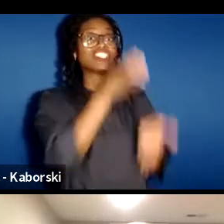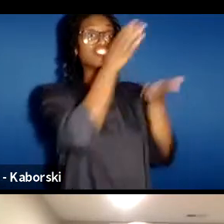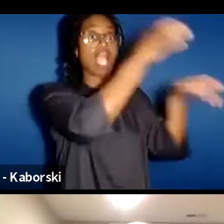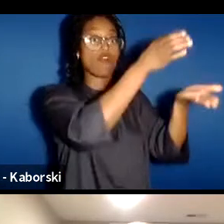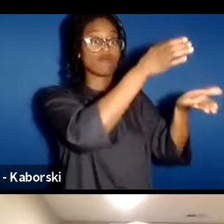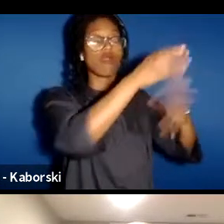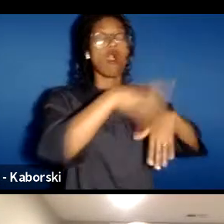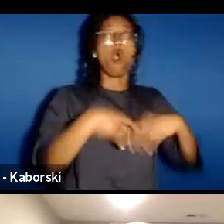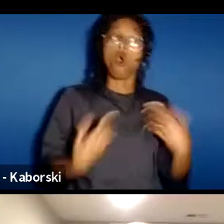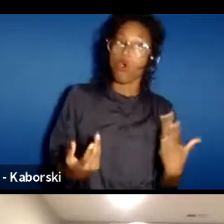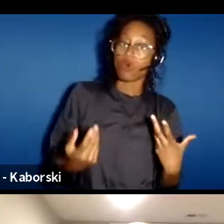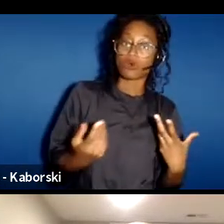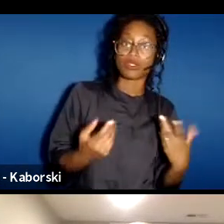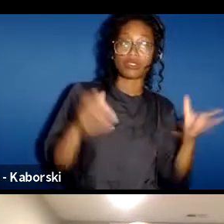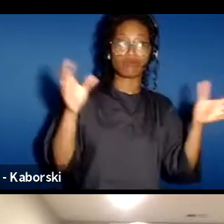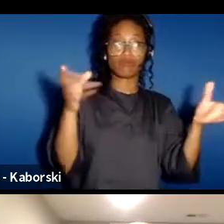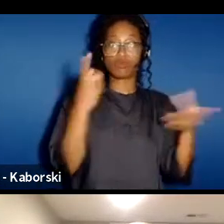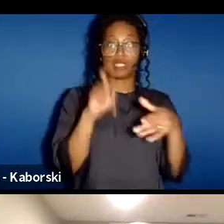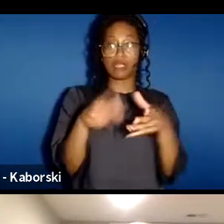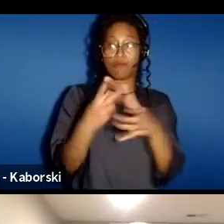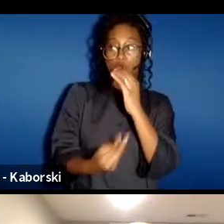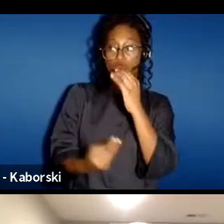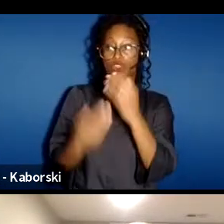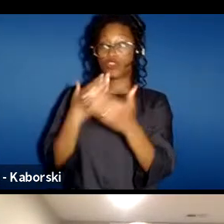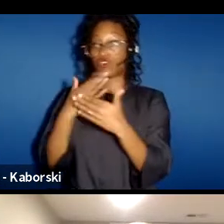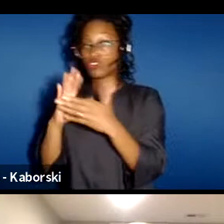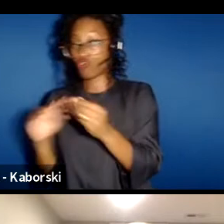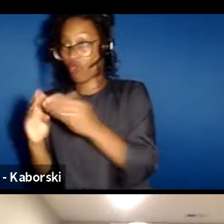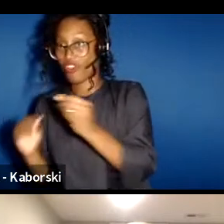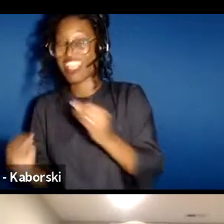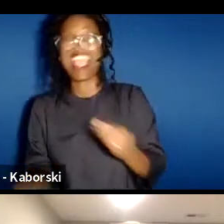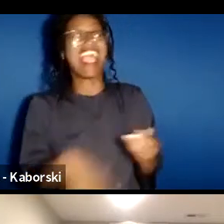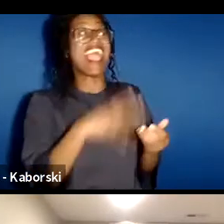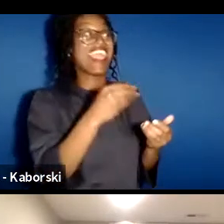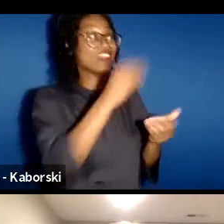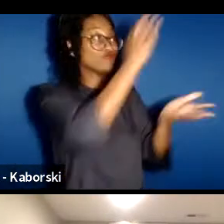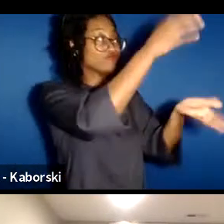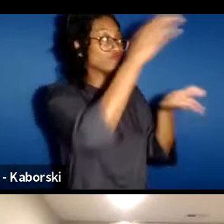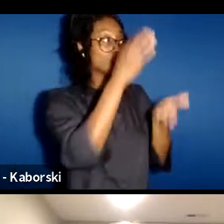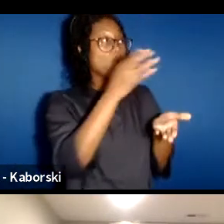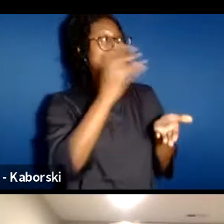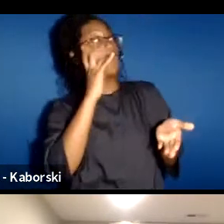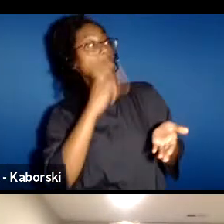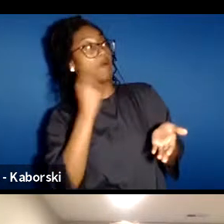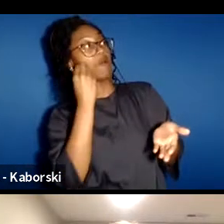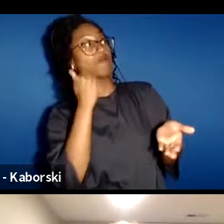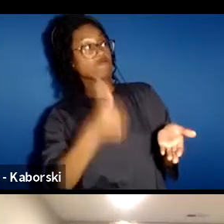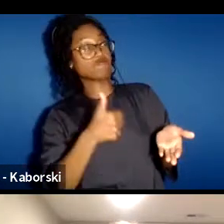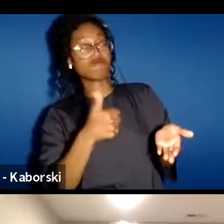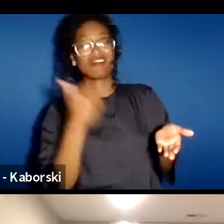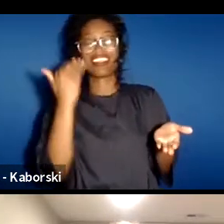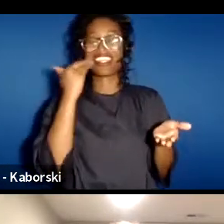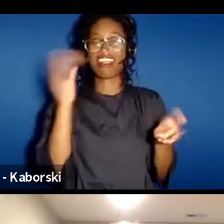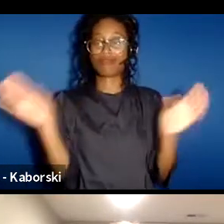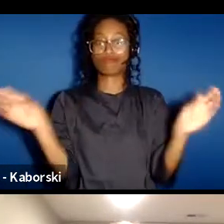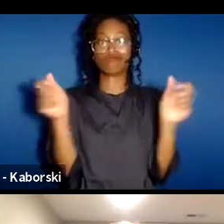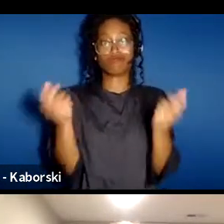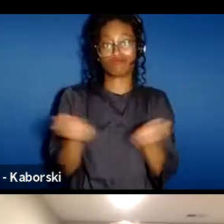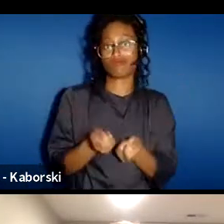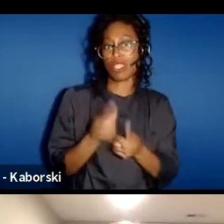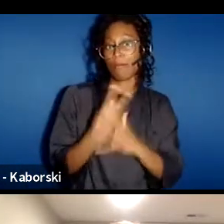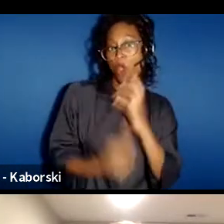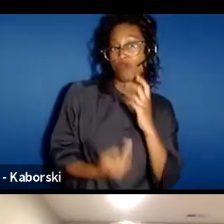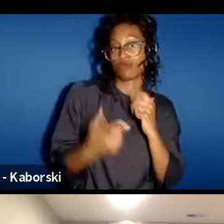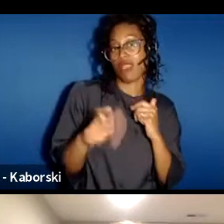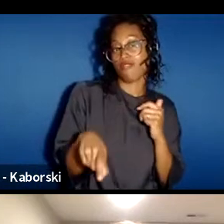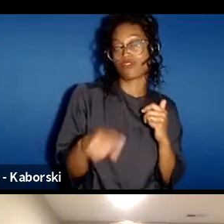can't remove one of those things and not have the other there too. So it is a constant balancing act working with a heritage brand, but it does kind